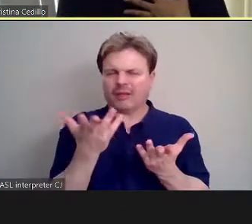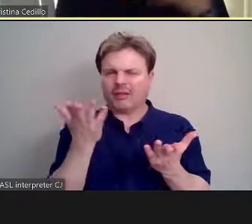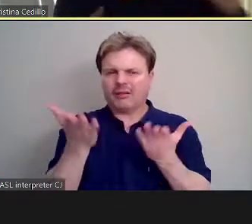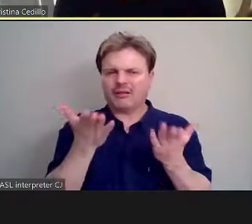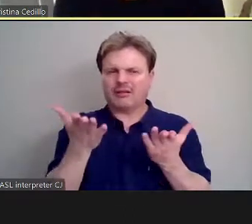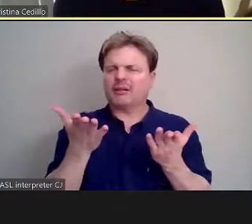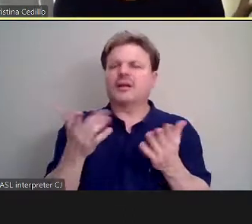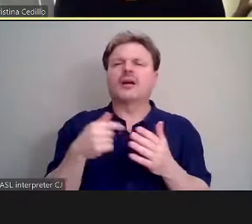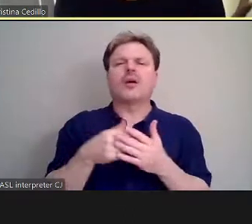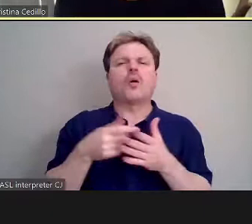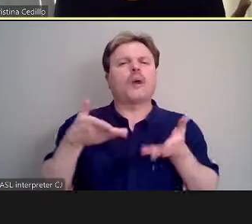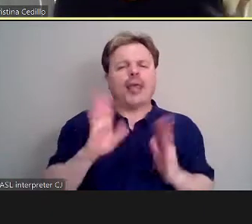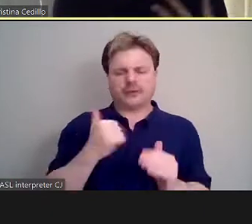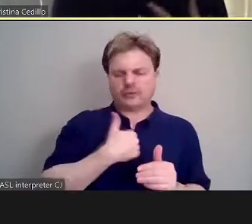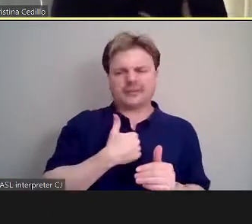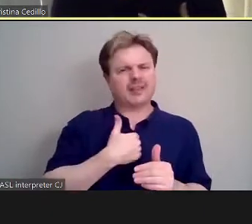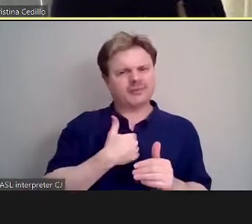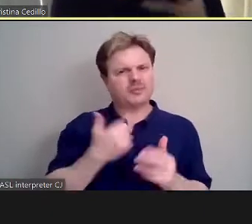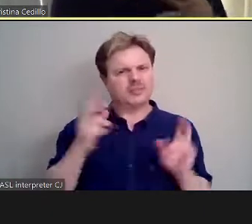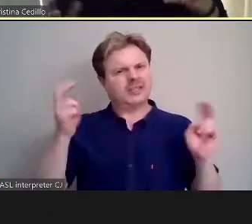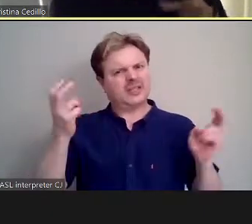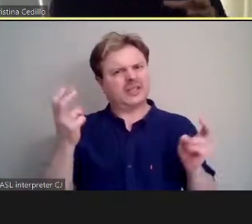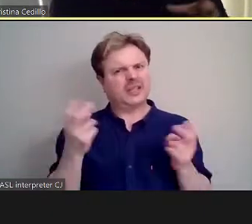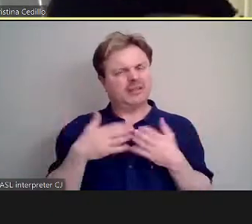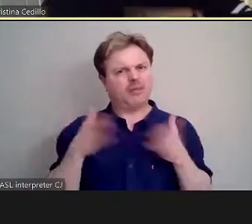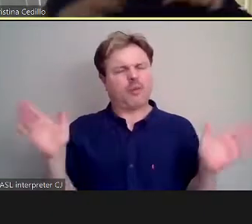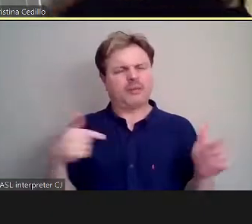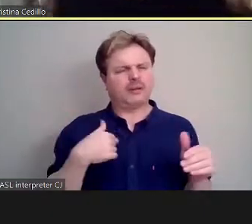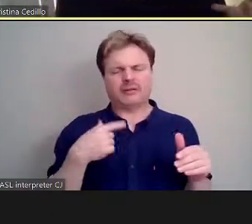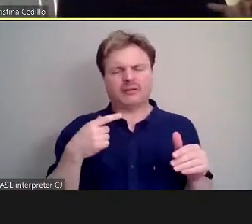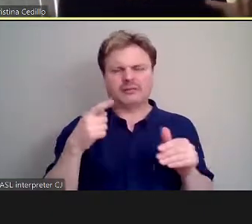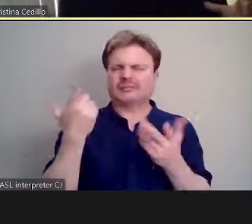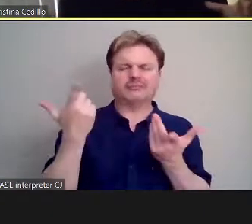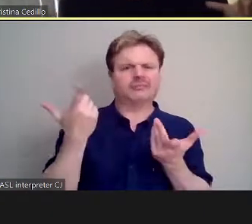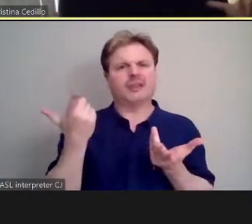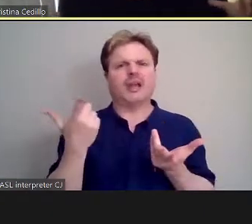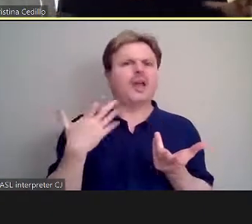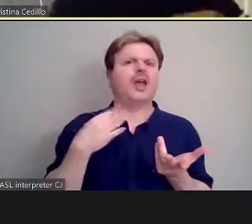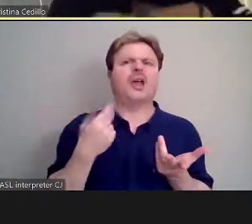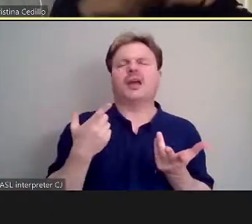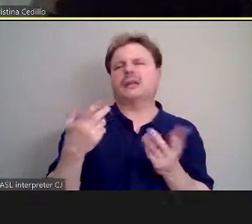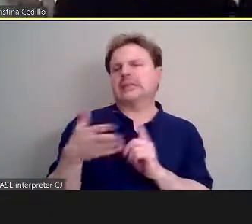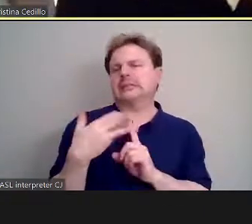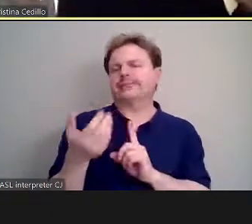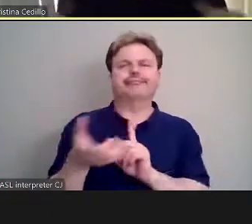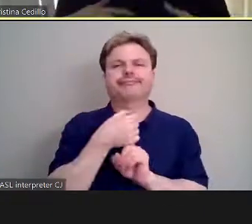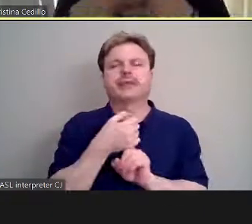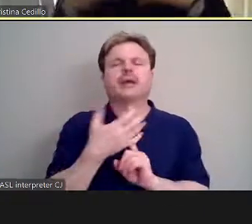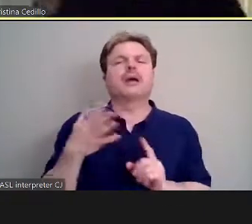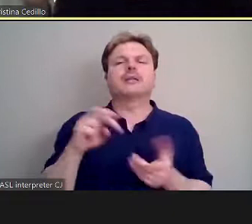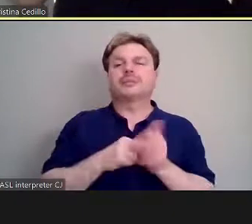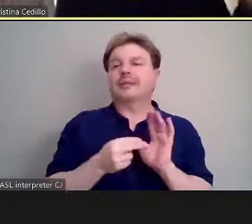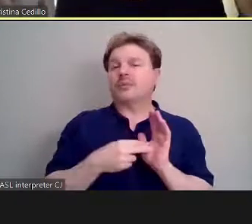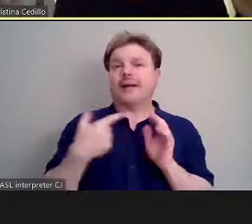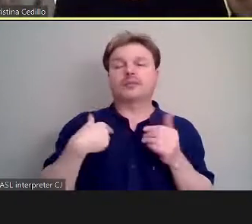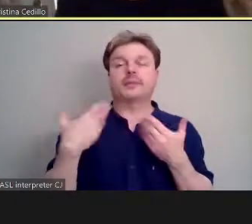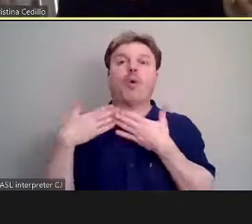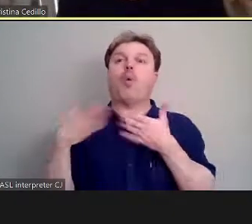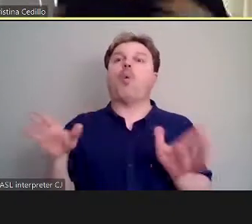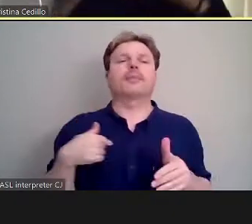in turn allowing yourself to be. And it doesn't mean that we have to be really open and tell each other